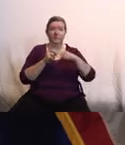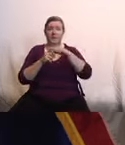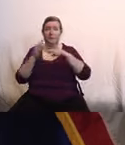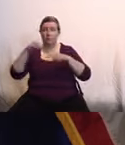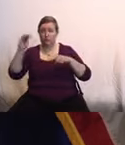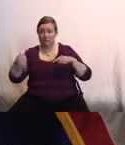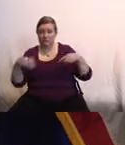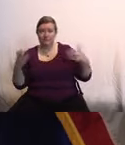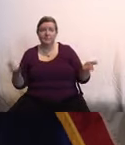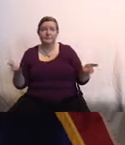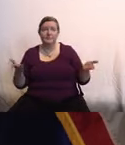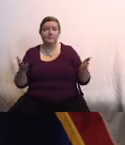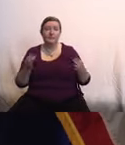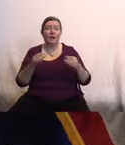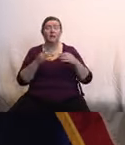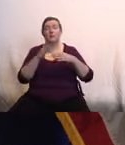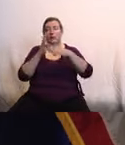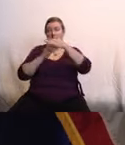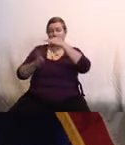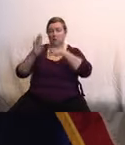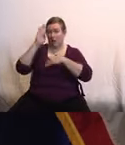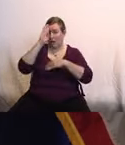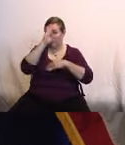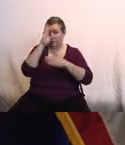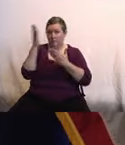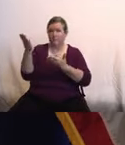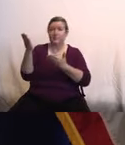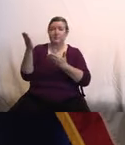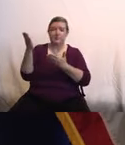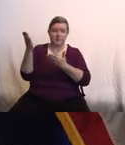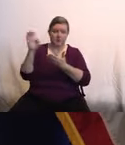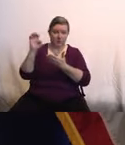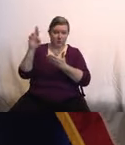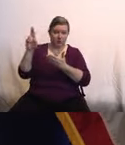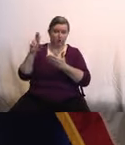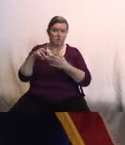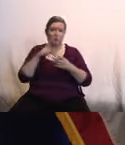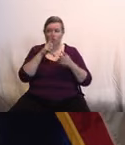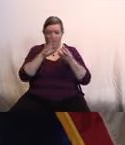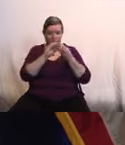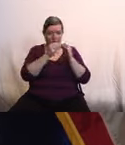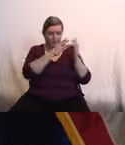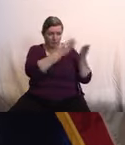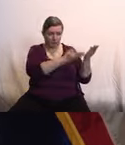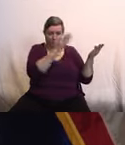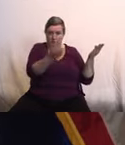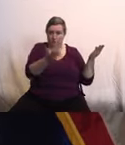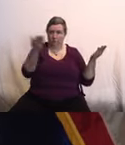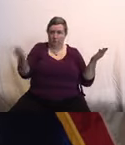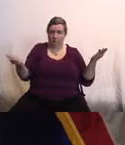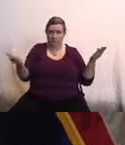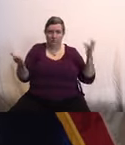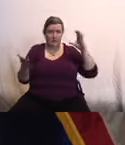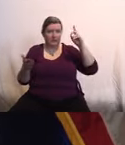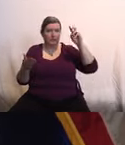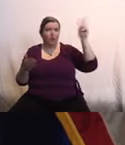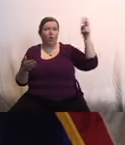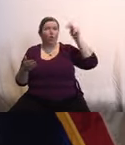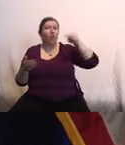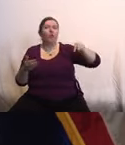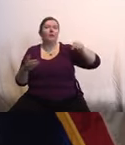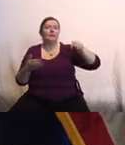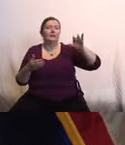departments, a measure of severity to get a sense for how that was affecting the state overall. whereas the CDC just looks at case rates